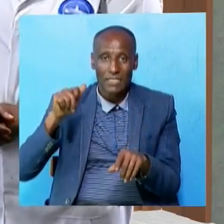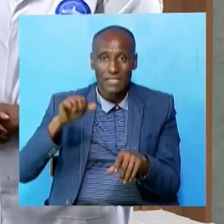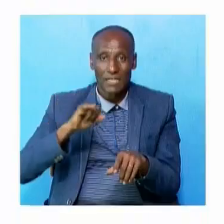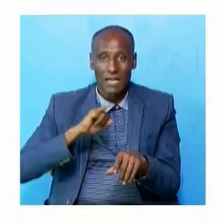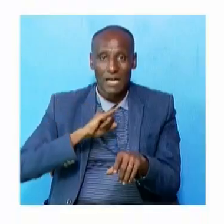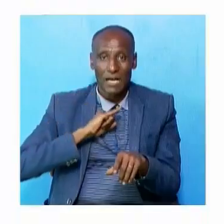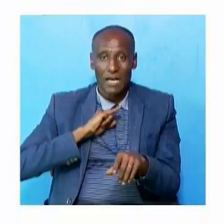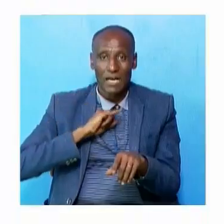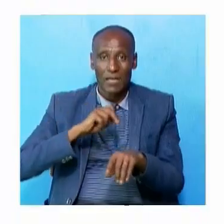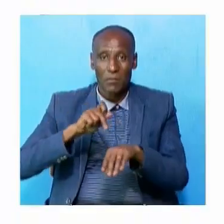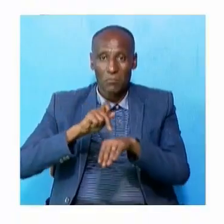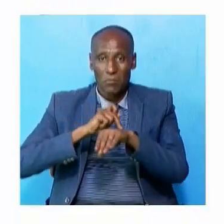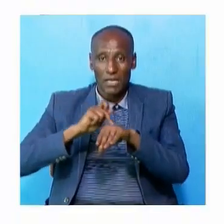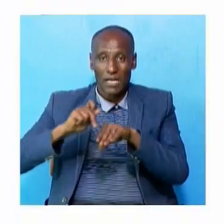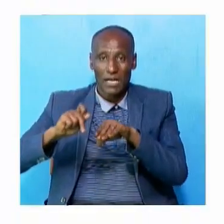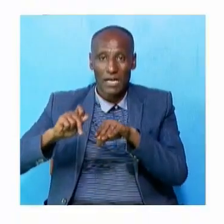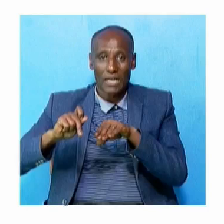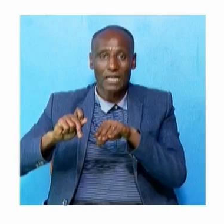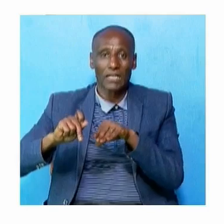note.